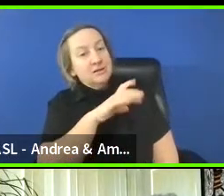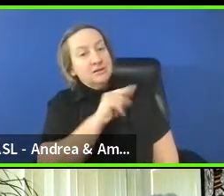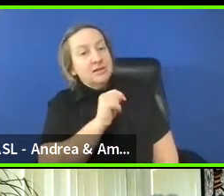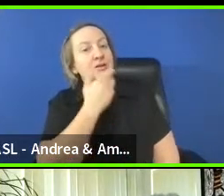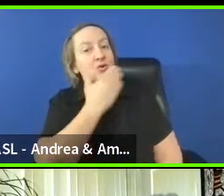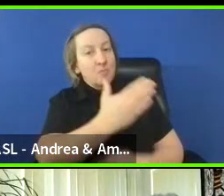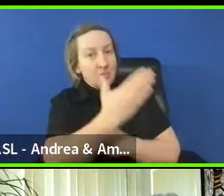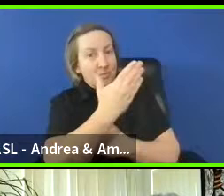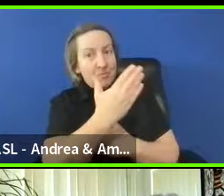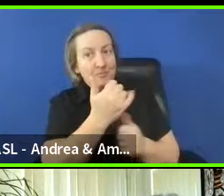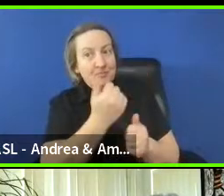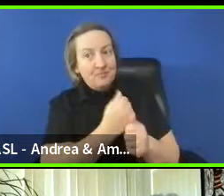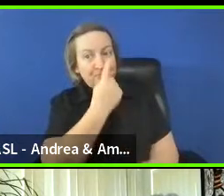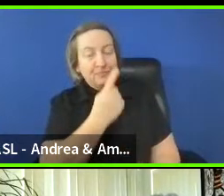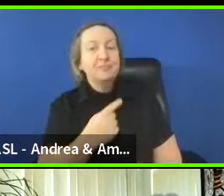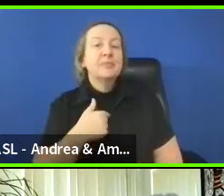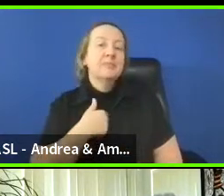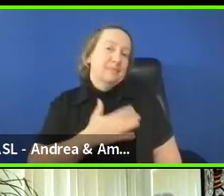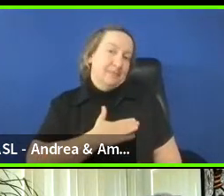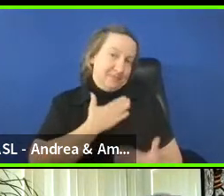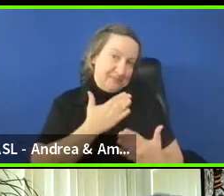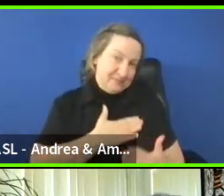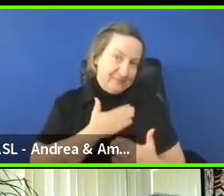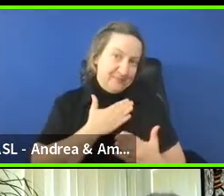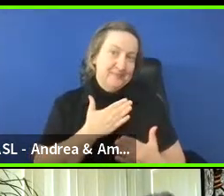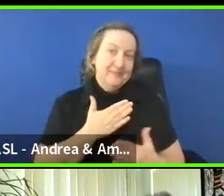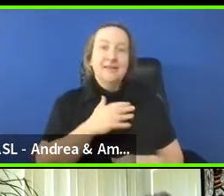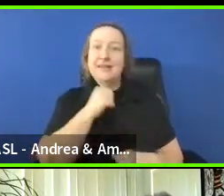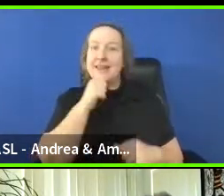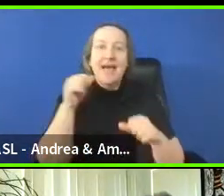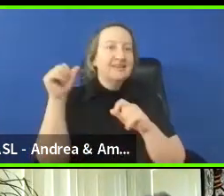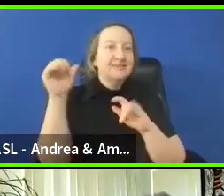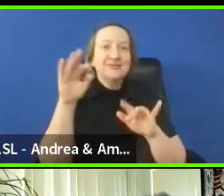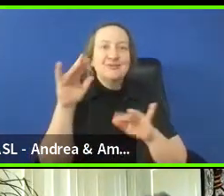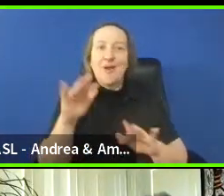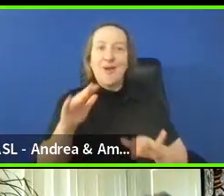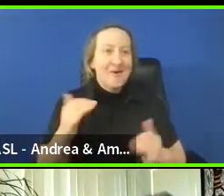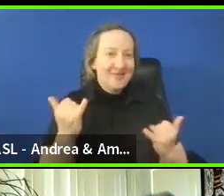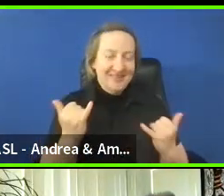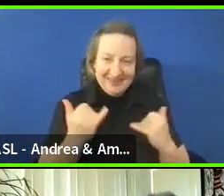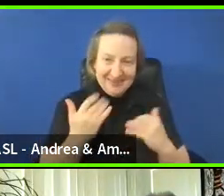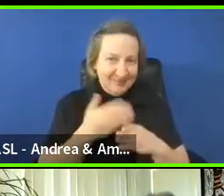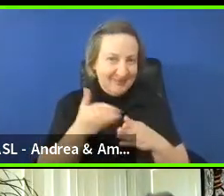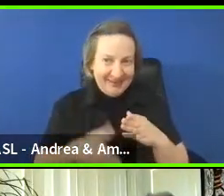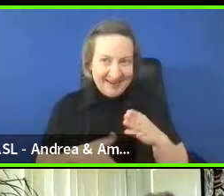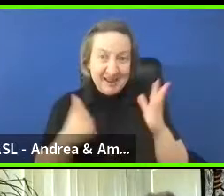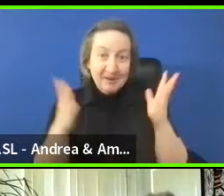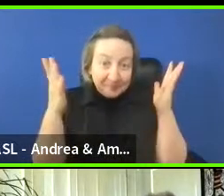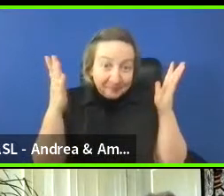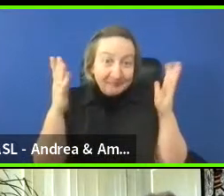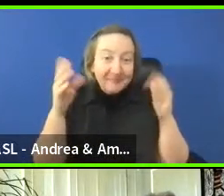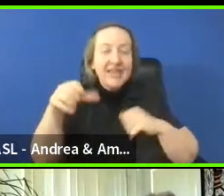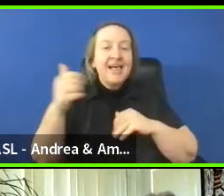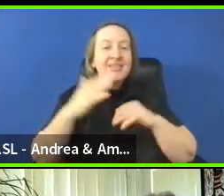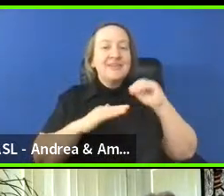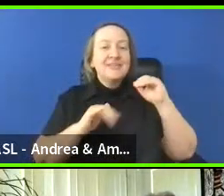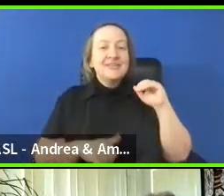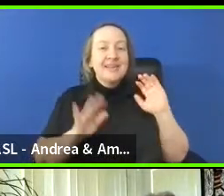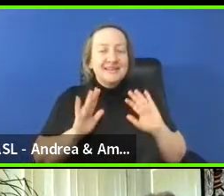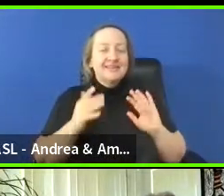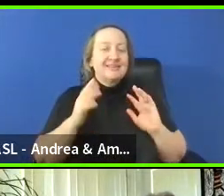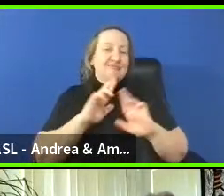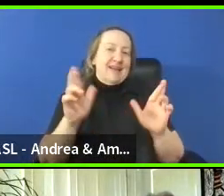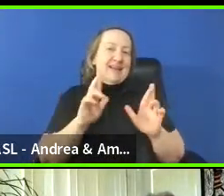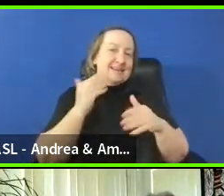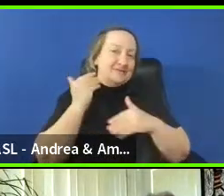everyone. I am pleased that it will not be snowing in the mountains this weekend. And other than that, we're ready to